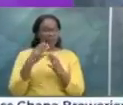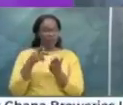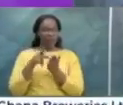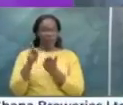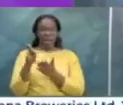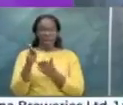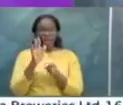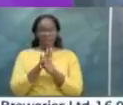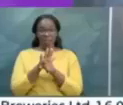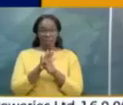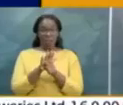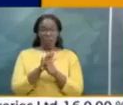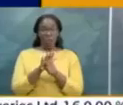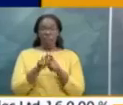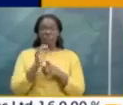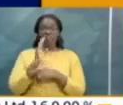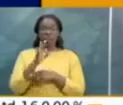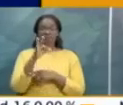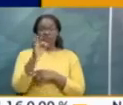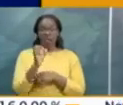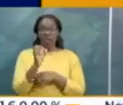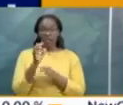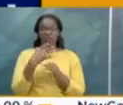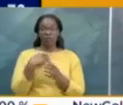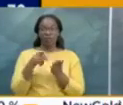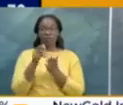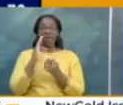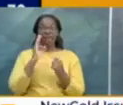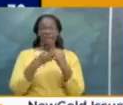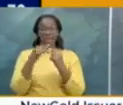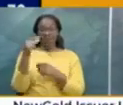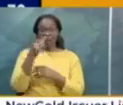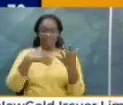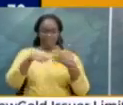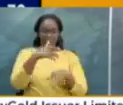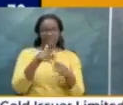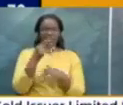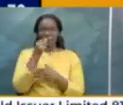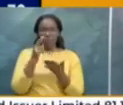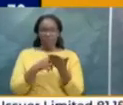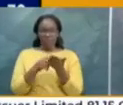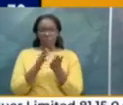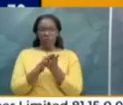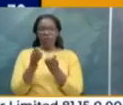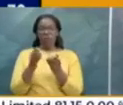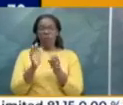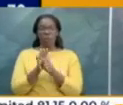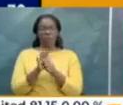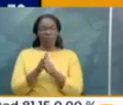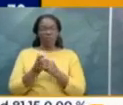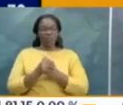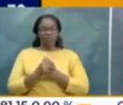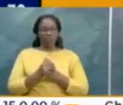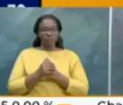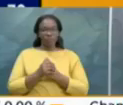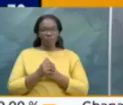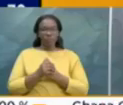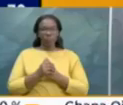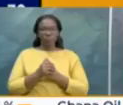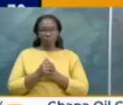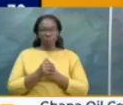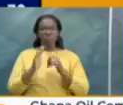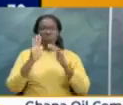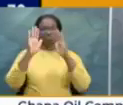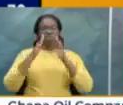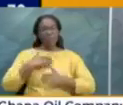and 350 Kenyan shillings if you want to buy the 800 grams mixed peanut butter as well for wholesale. Wonderful. Please call